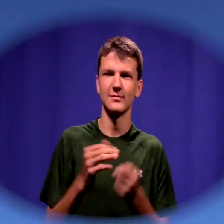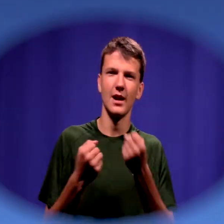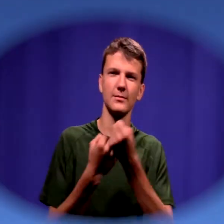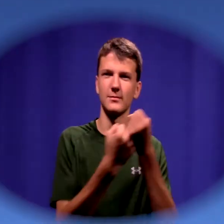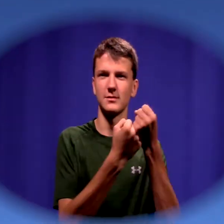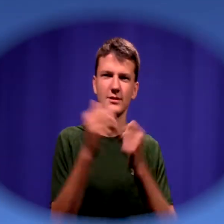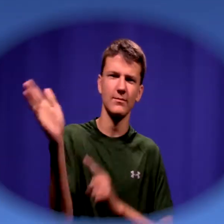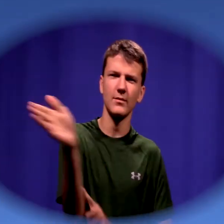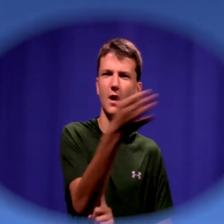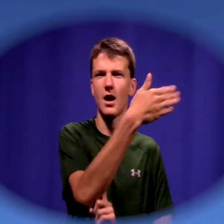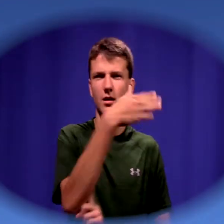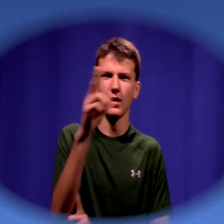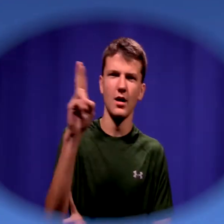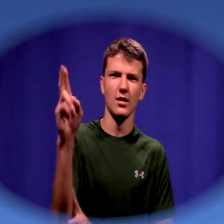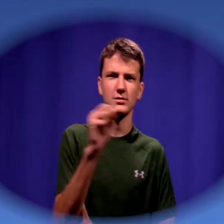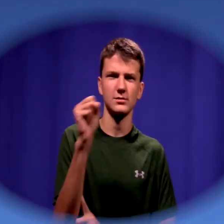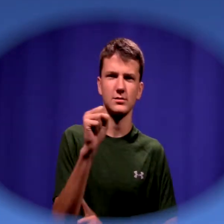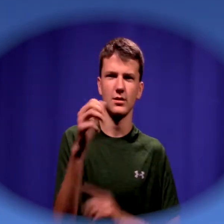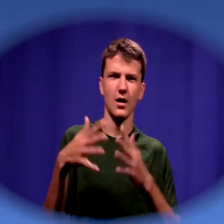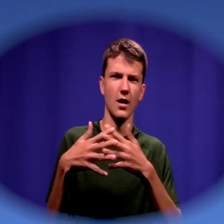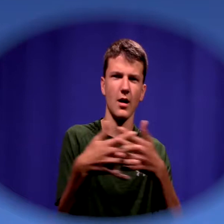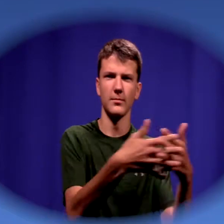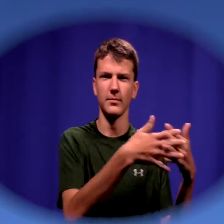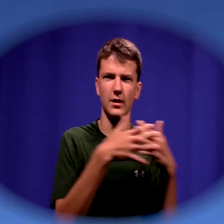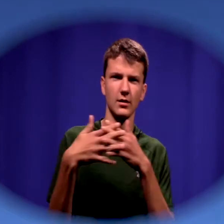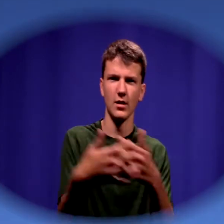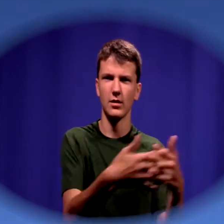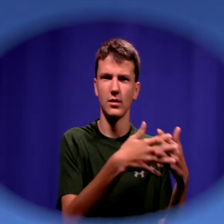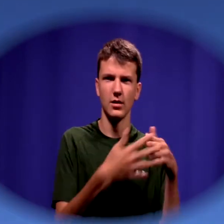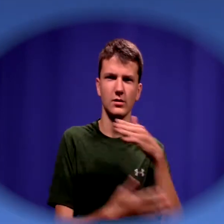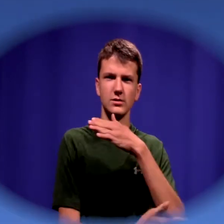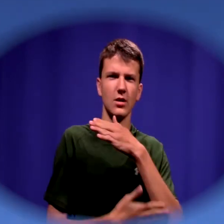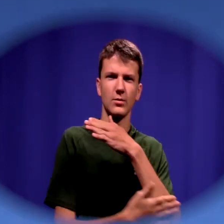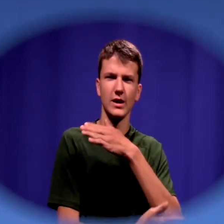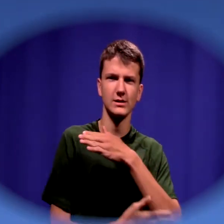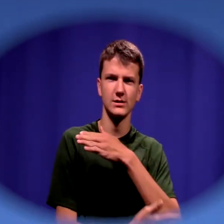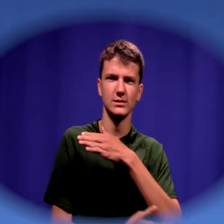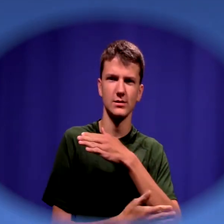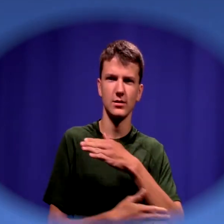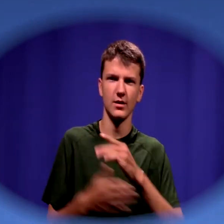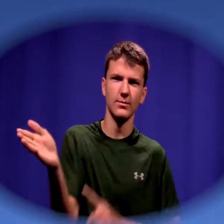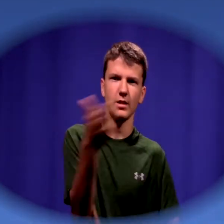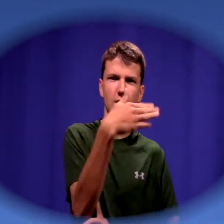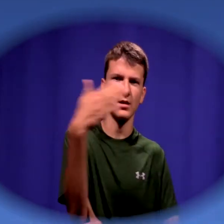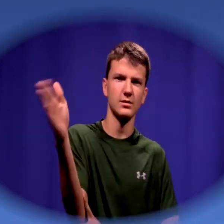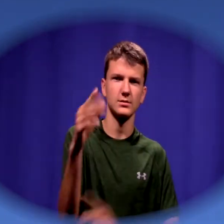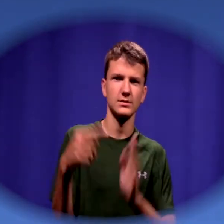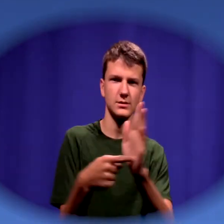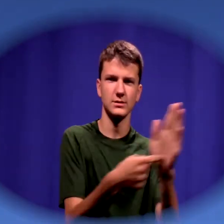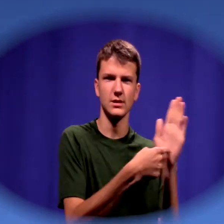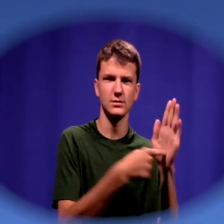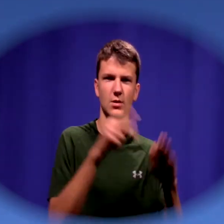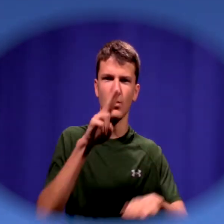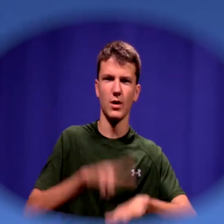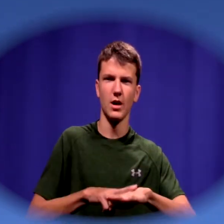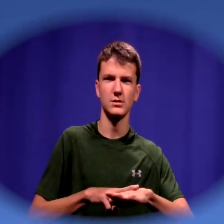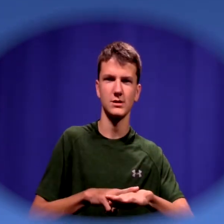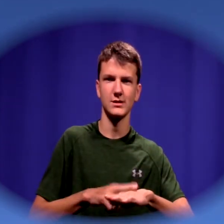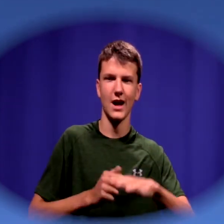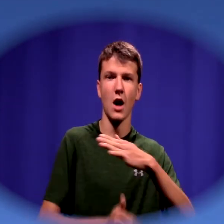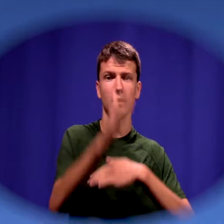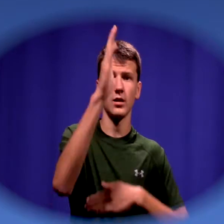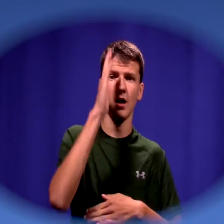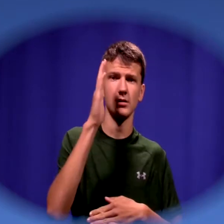I pledge allegiance to the flag of the United States of America and to the republic for which it stands,